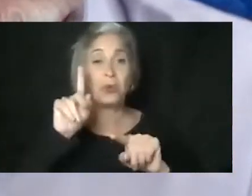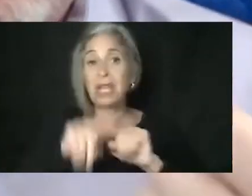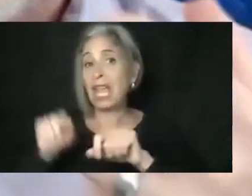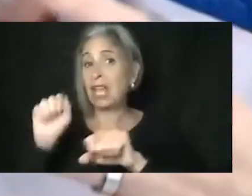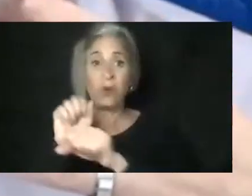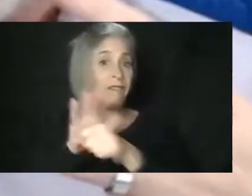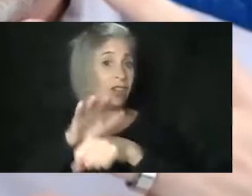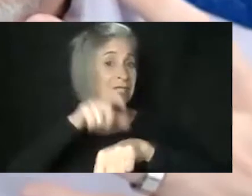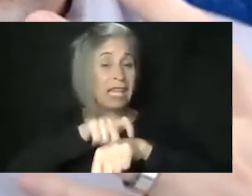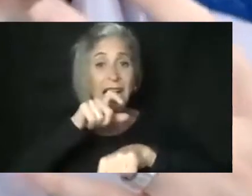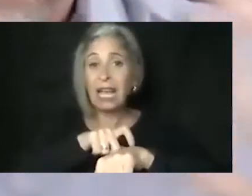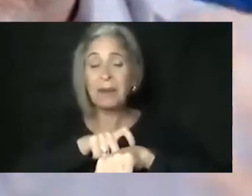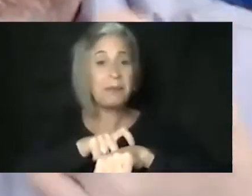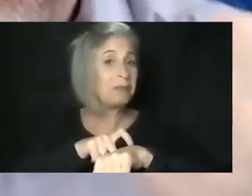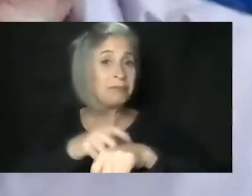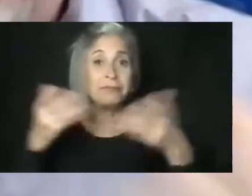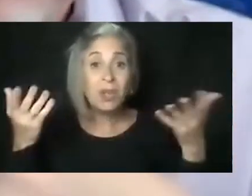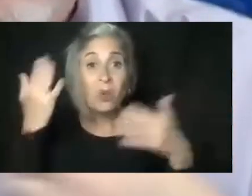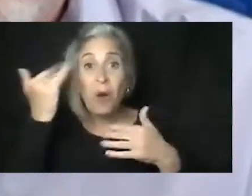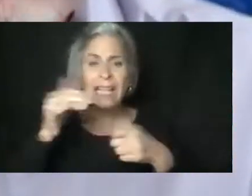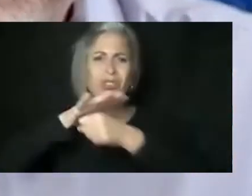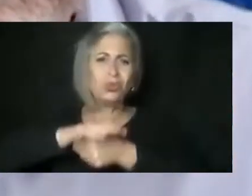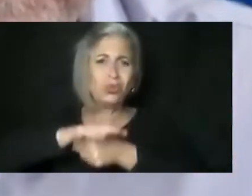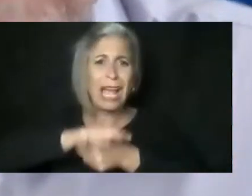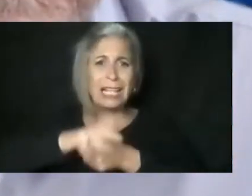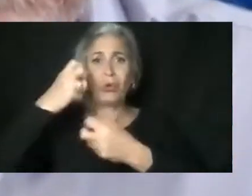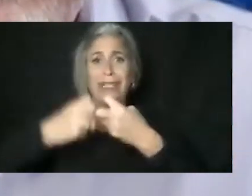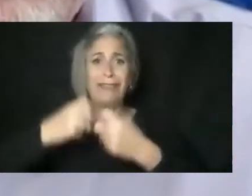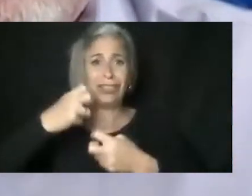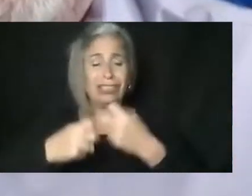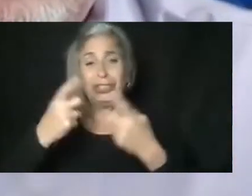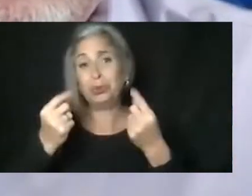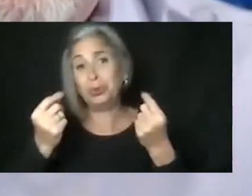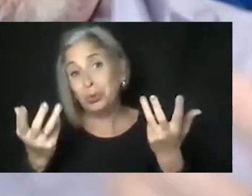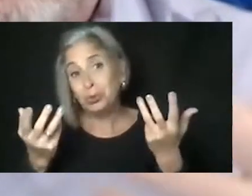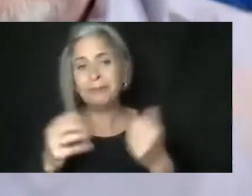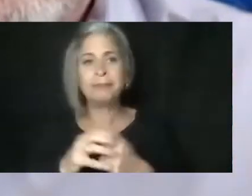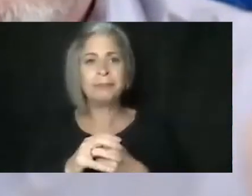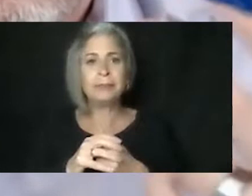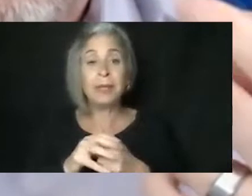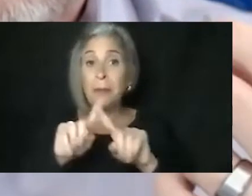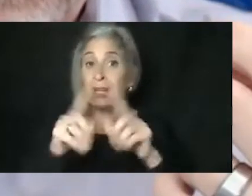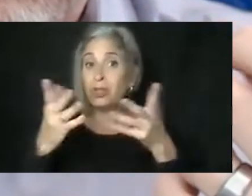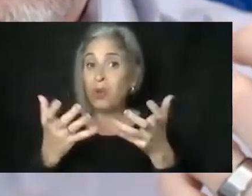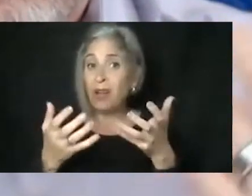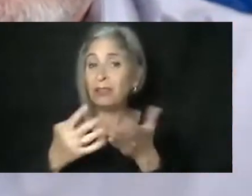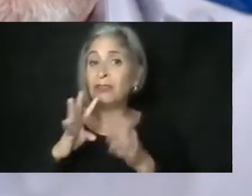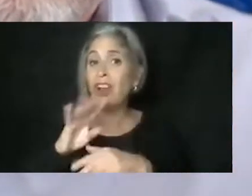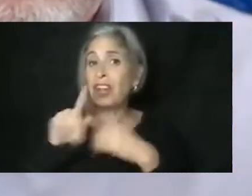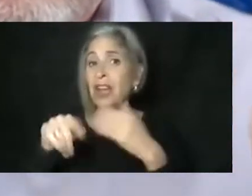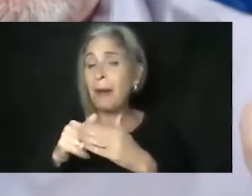full time because it's too strenuous or too difficult for them somehow. But do you want to maybe talk a little bit about